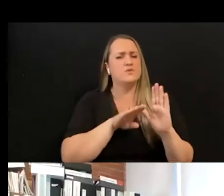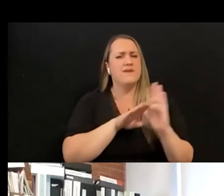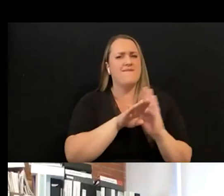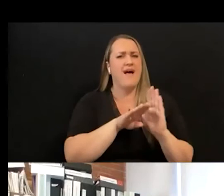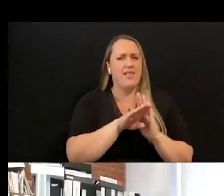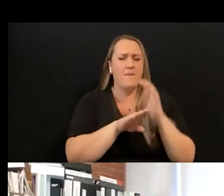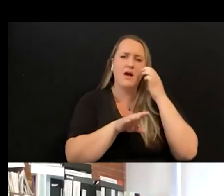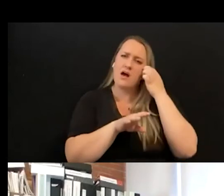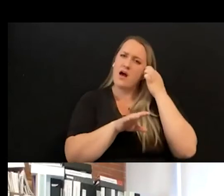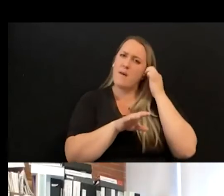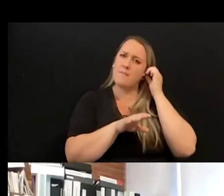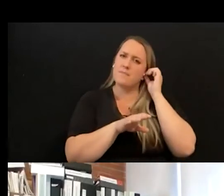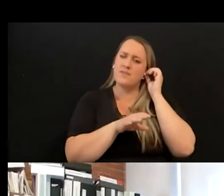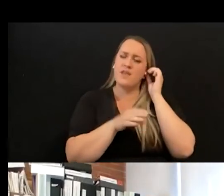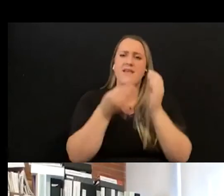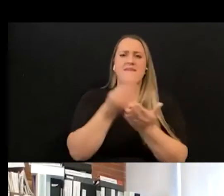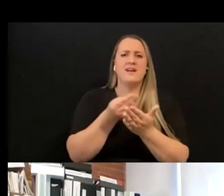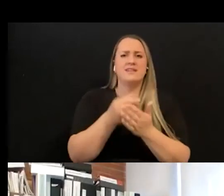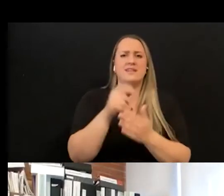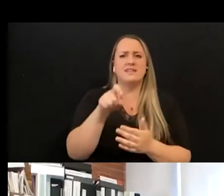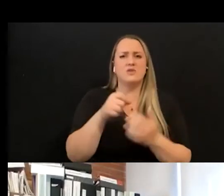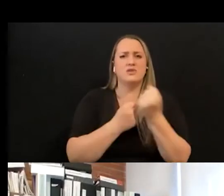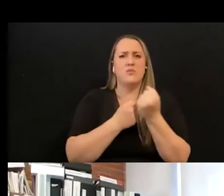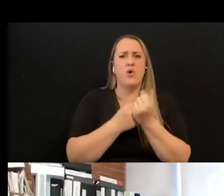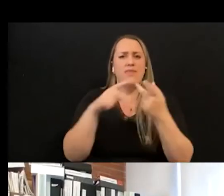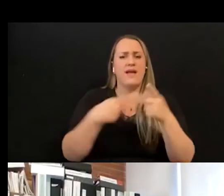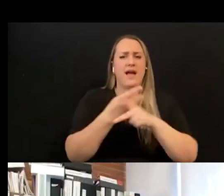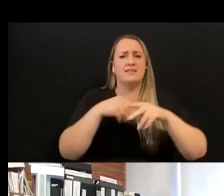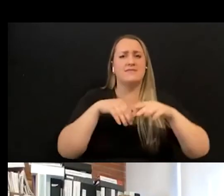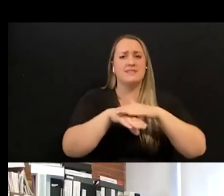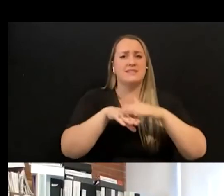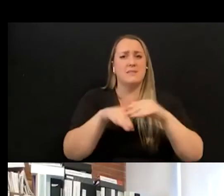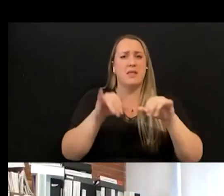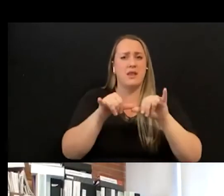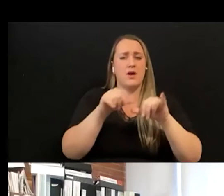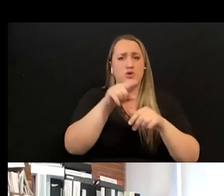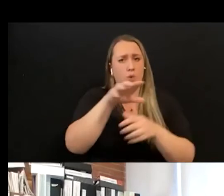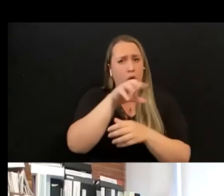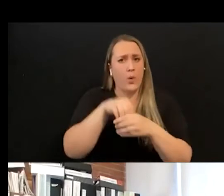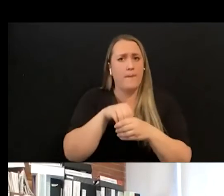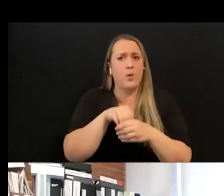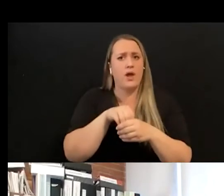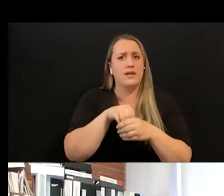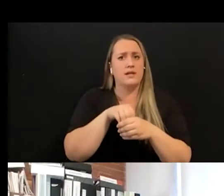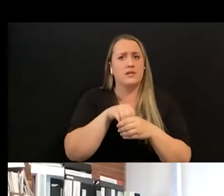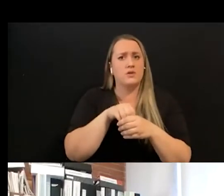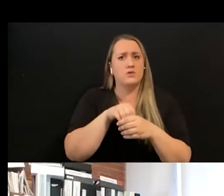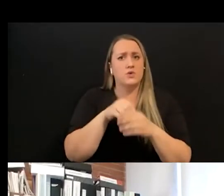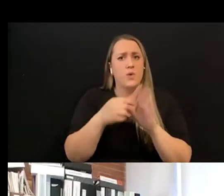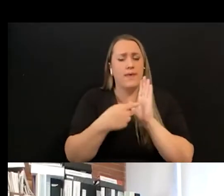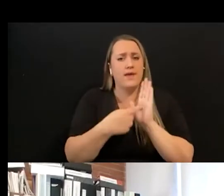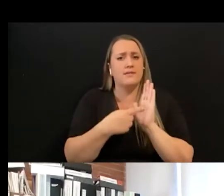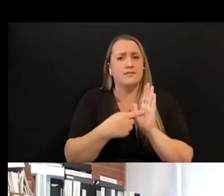the funding needed to support the kinds of accessibility measures you incorporated into the exhibits